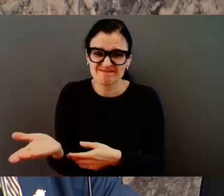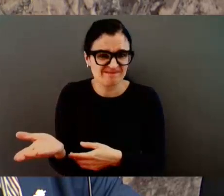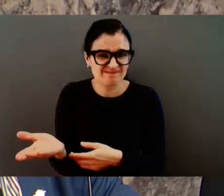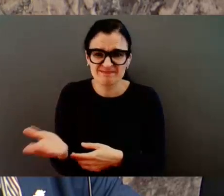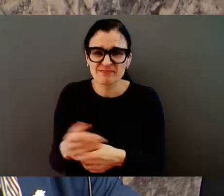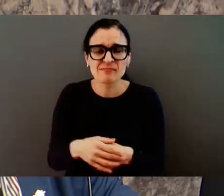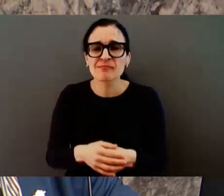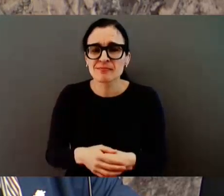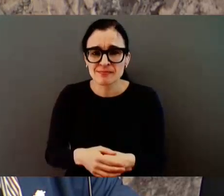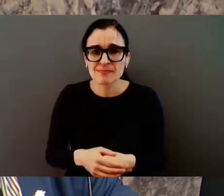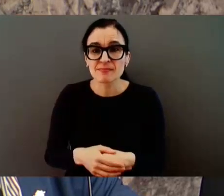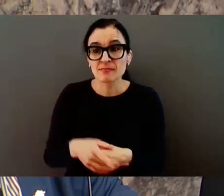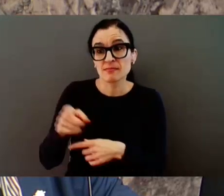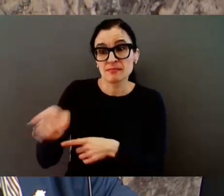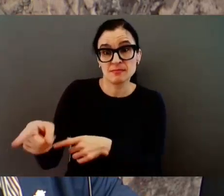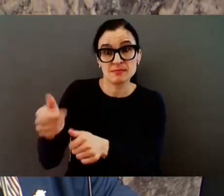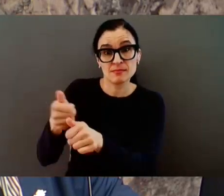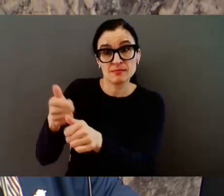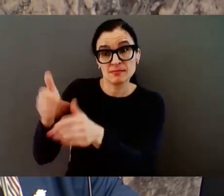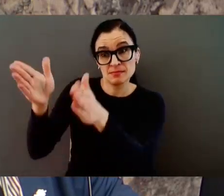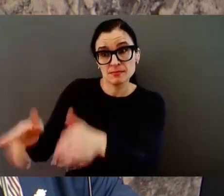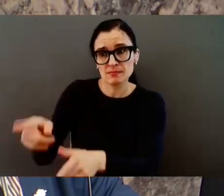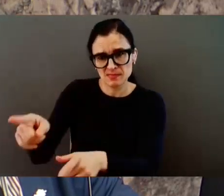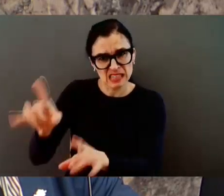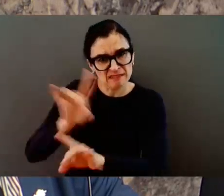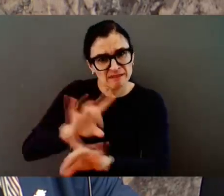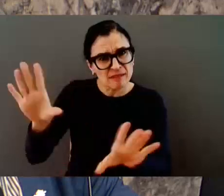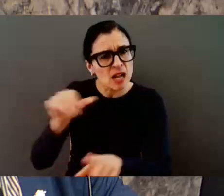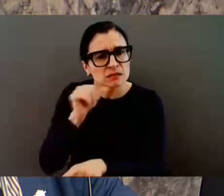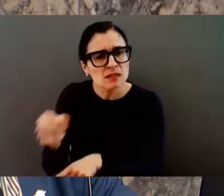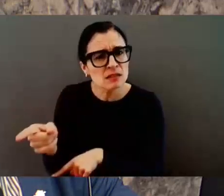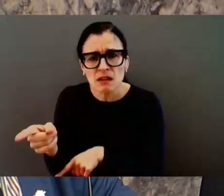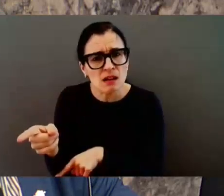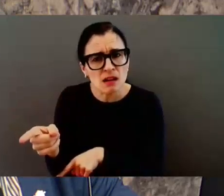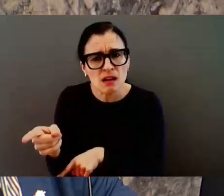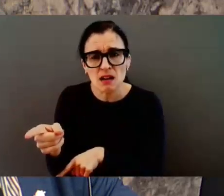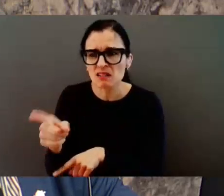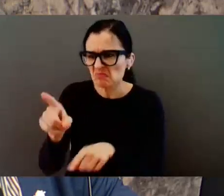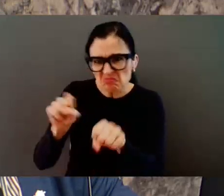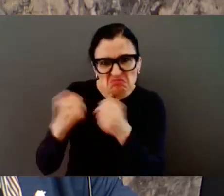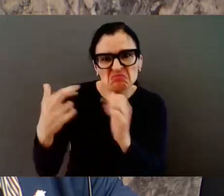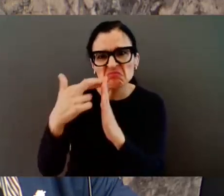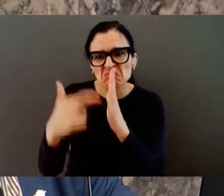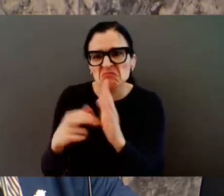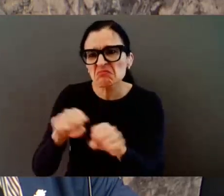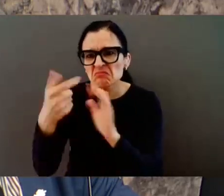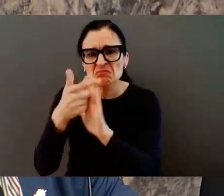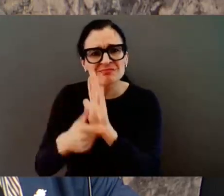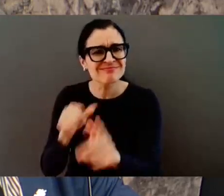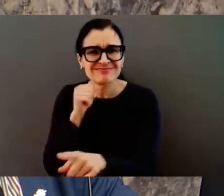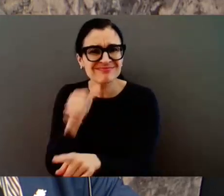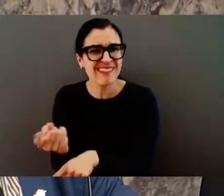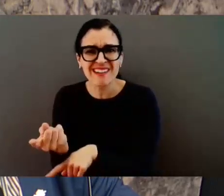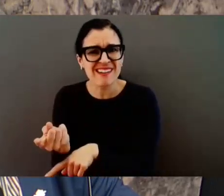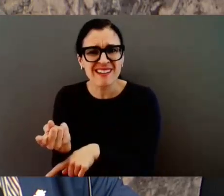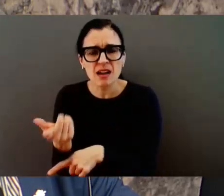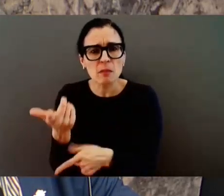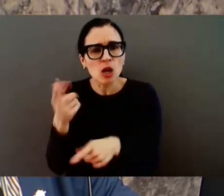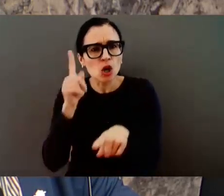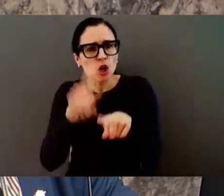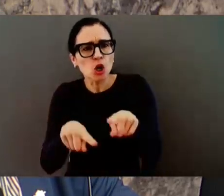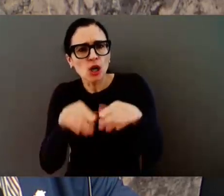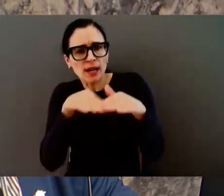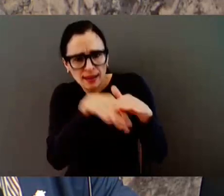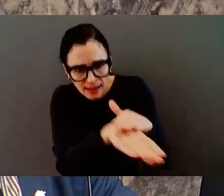He couldn't access a bed at Surrey pretrial. He needed a bed in a place like Riverview. So when will this government bring in secure,